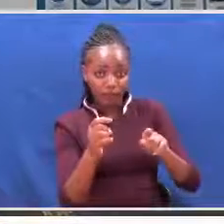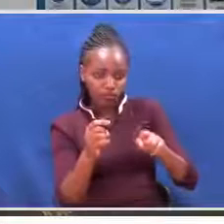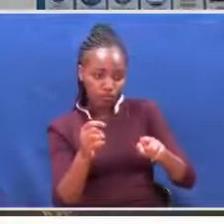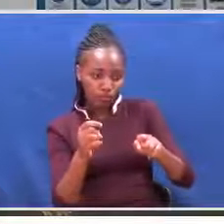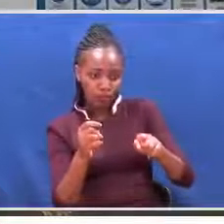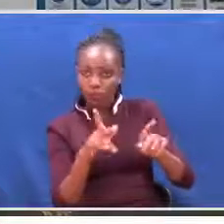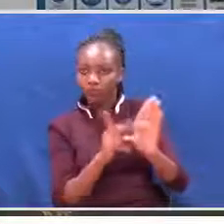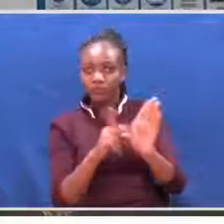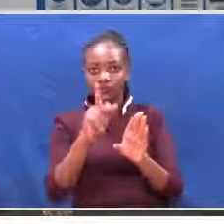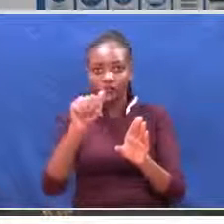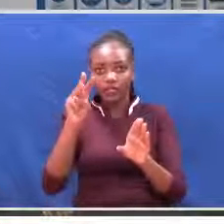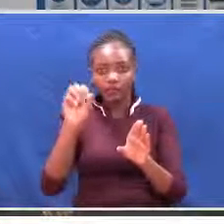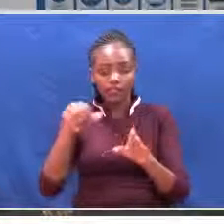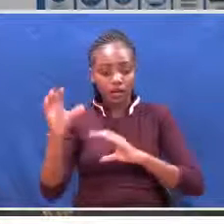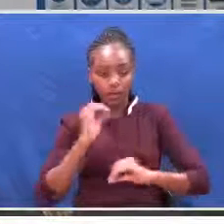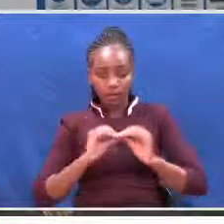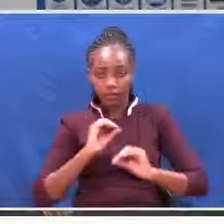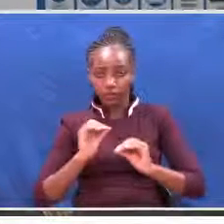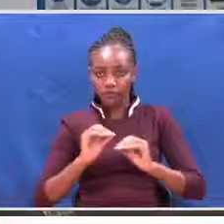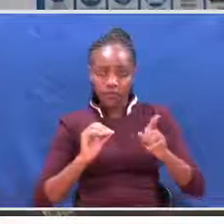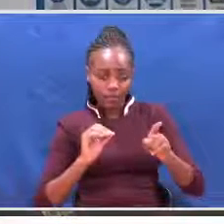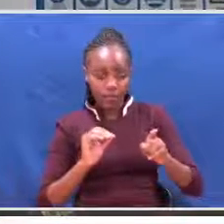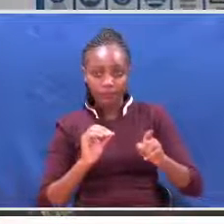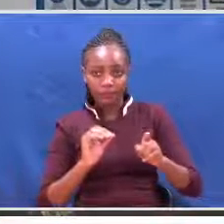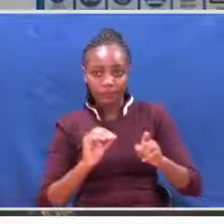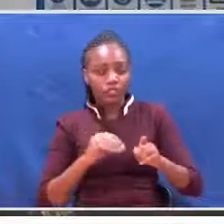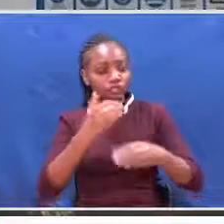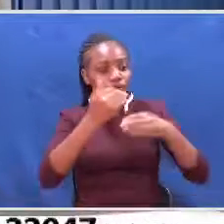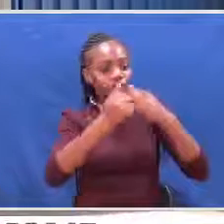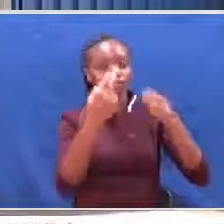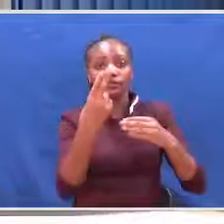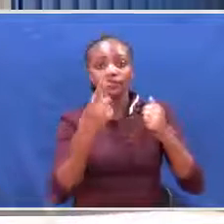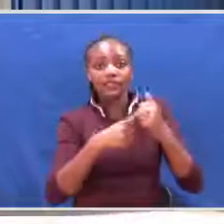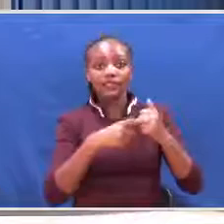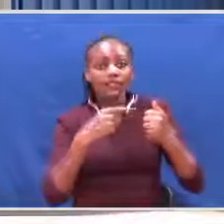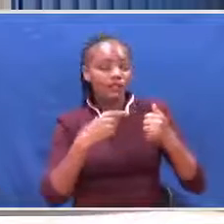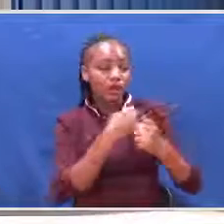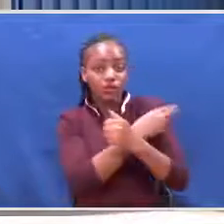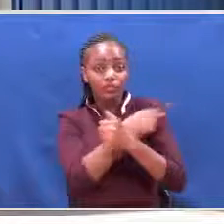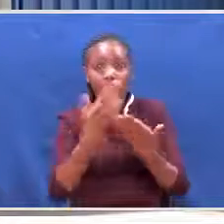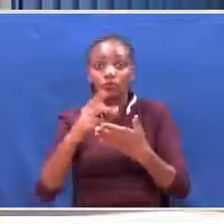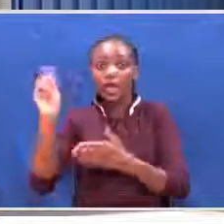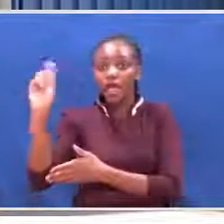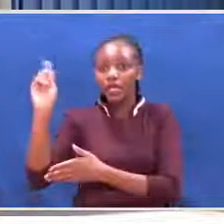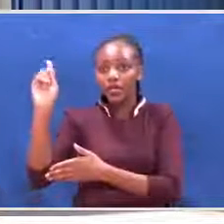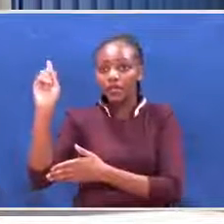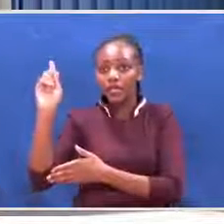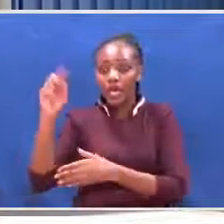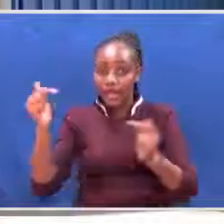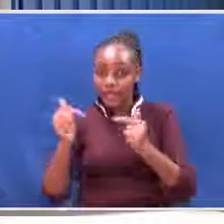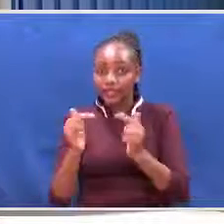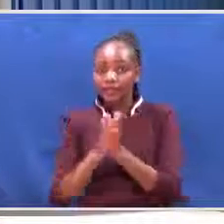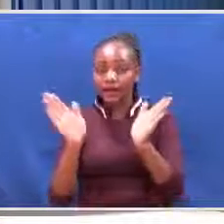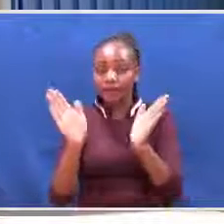Kemsa scandal, a multi-million shilling contract to construct 26 health facilities across Nairobi against the Public